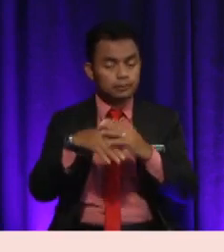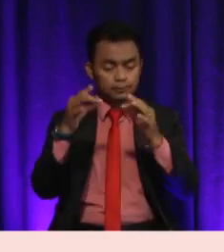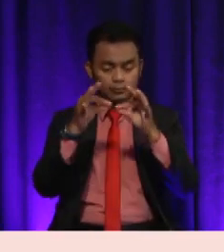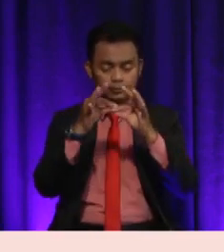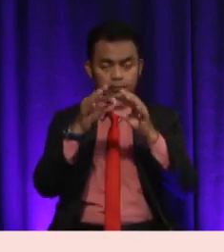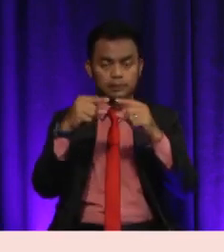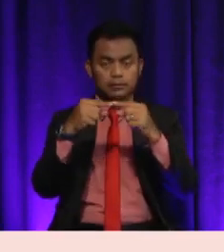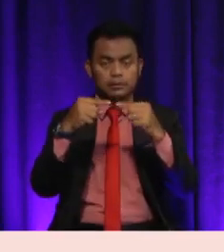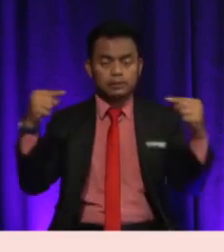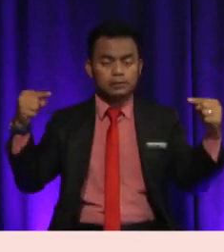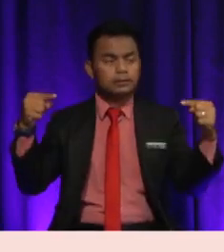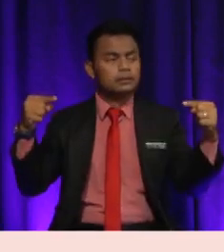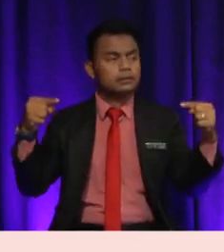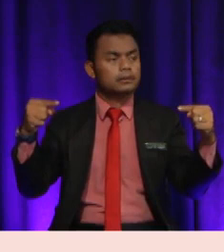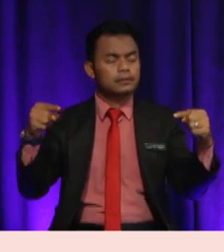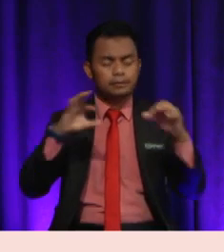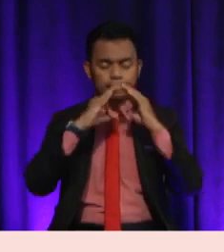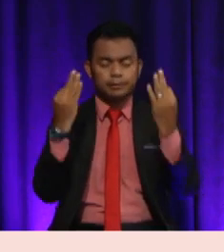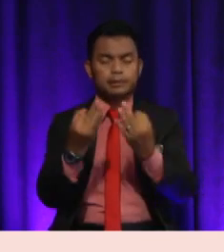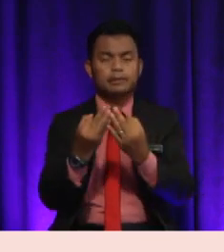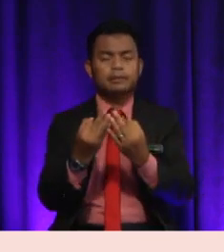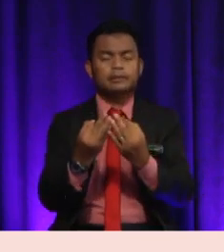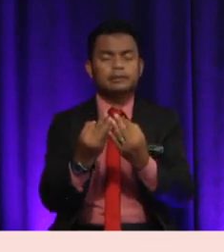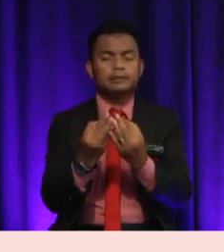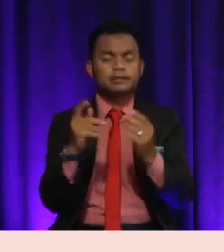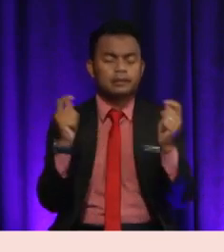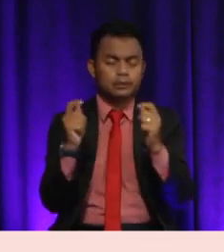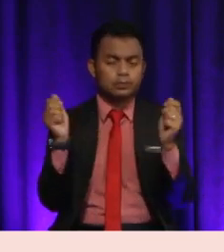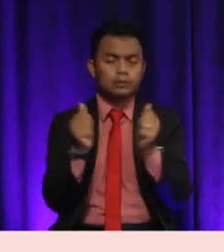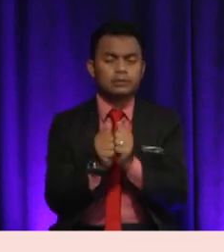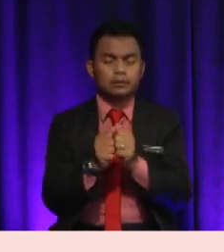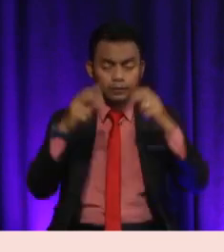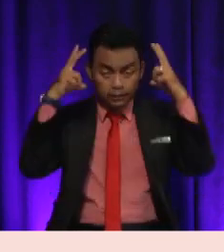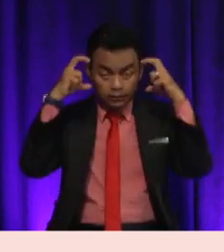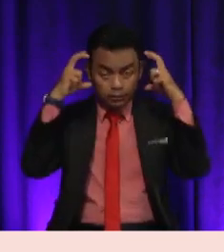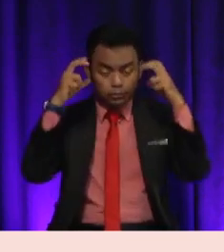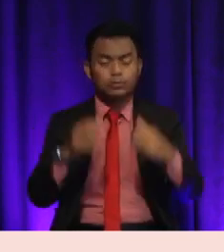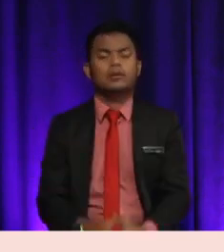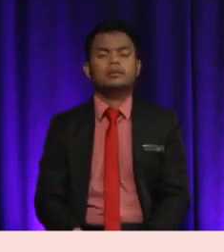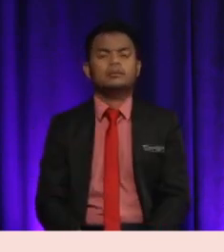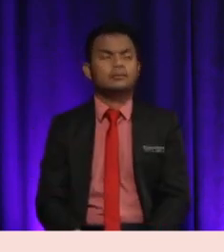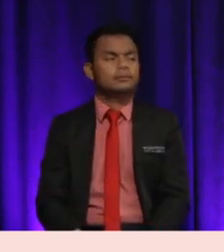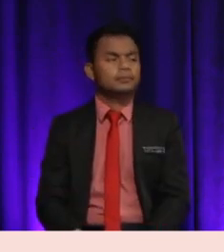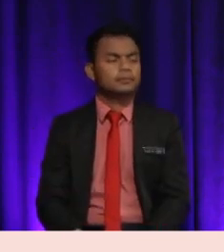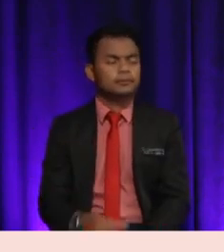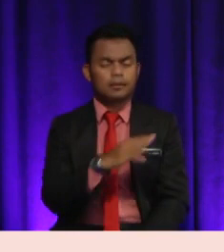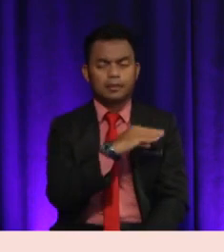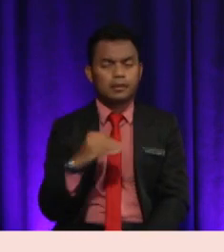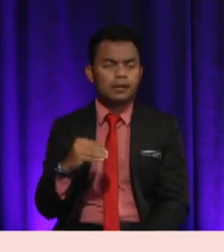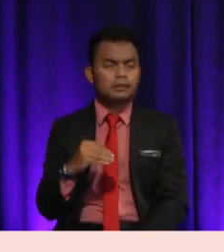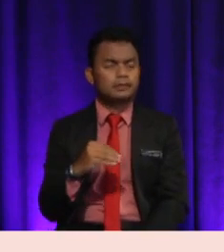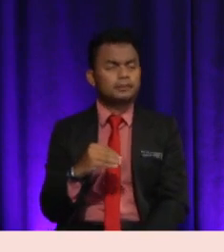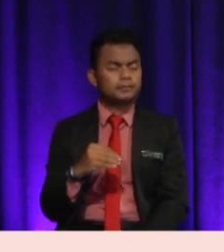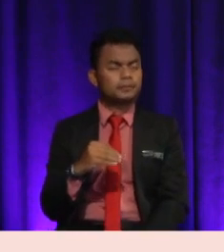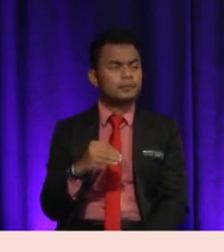Her family was being haunted by the ghosts of American soldiers and others killed by Winchester rifles. Supposedly,